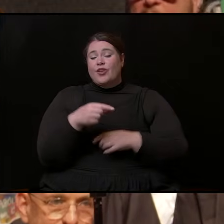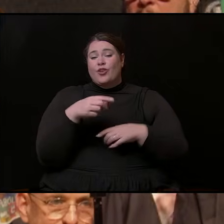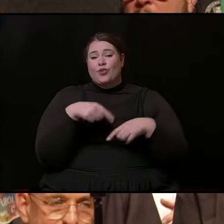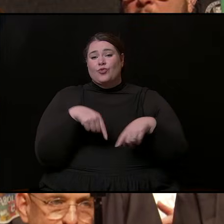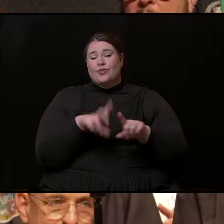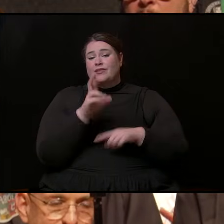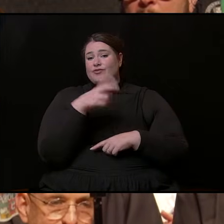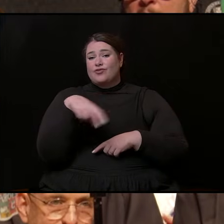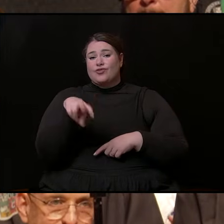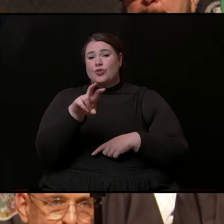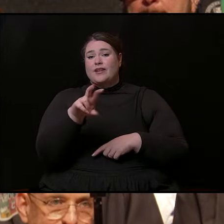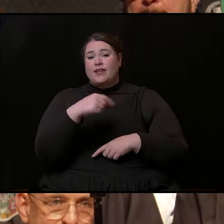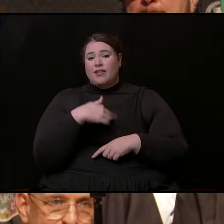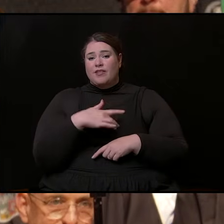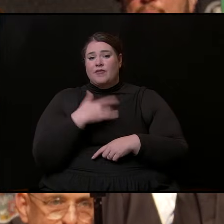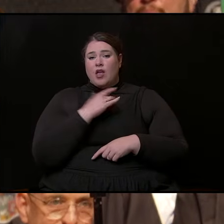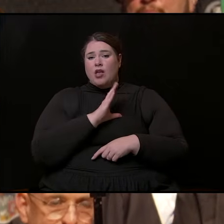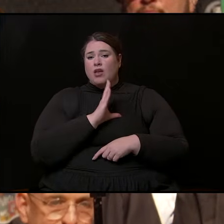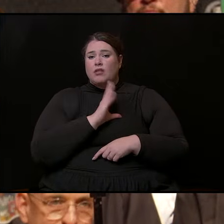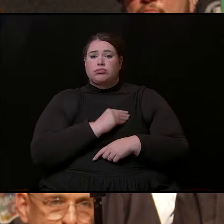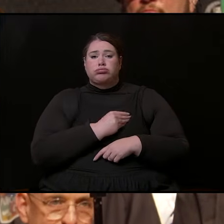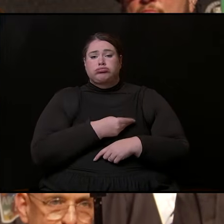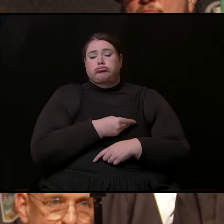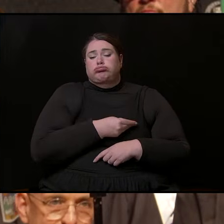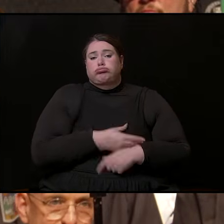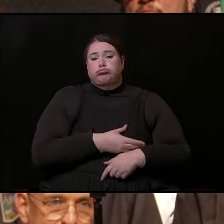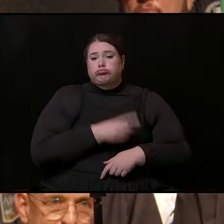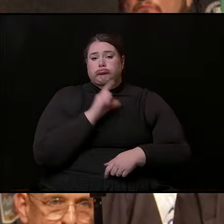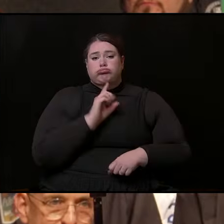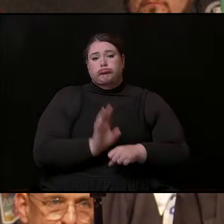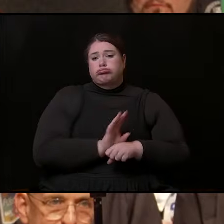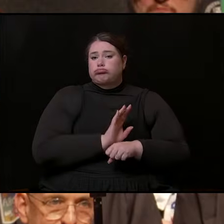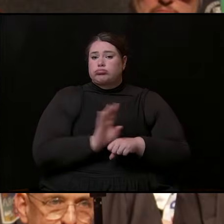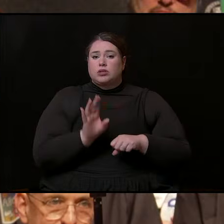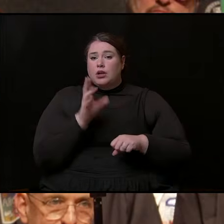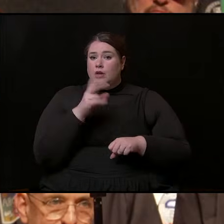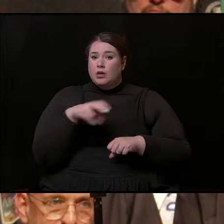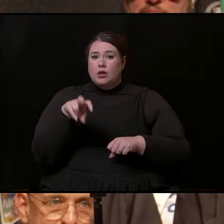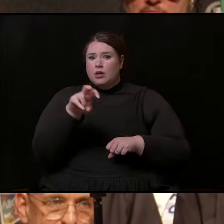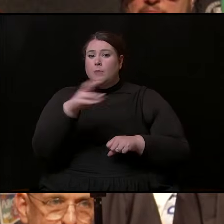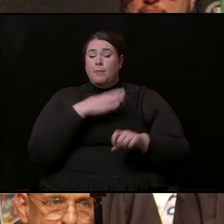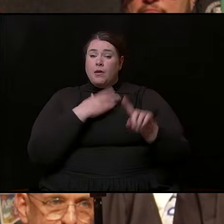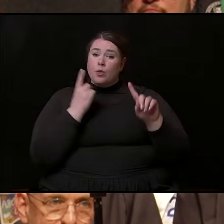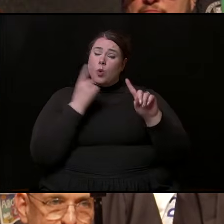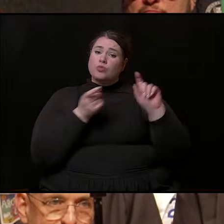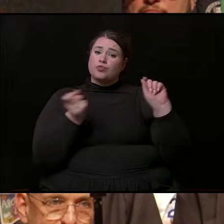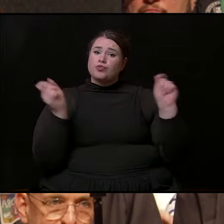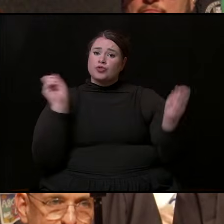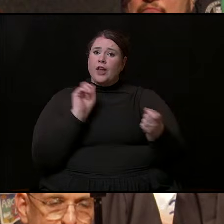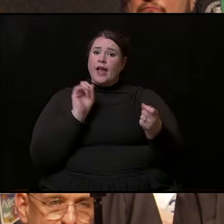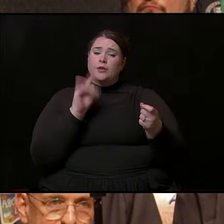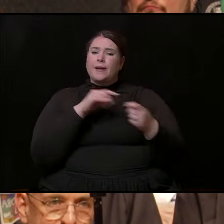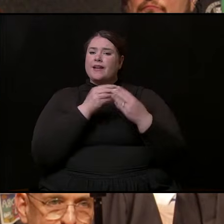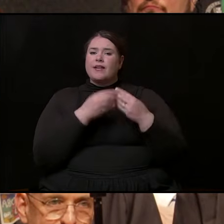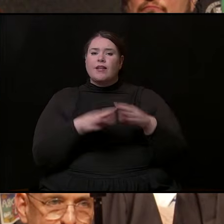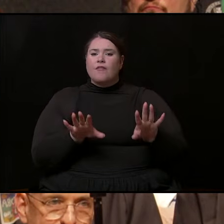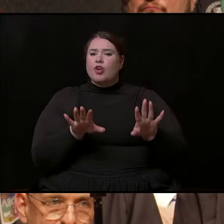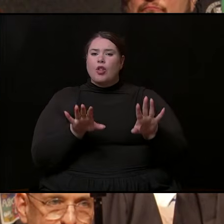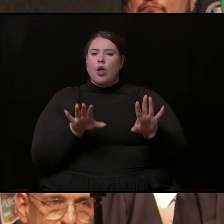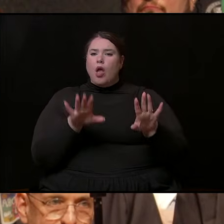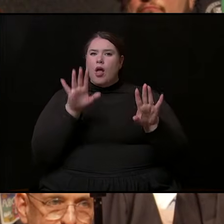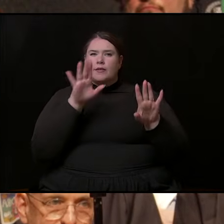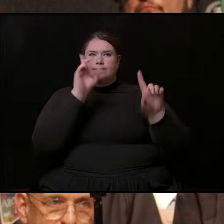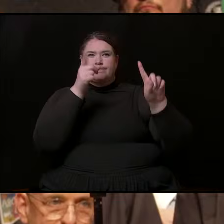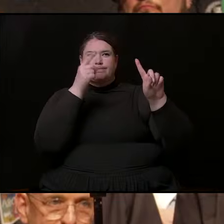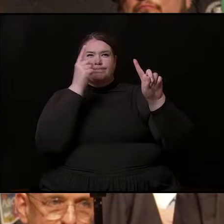my lowest, and I mean low. Along that way, my goals changed, but never lost sight of what I learned and the importance